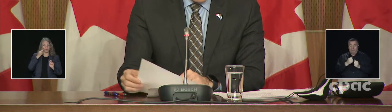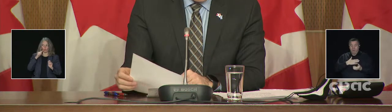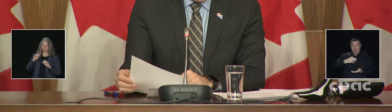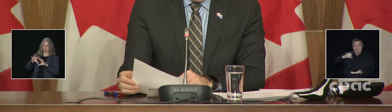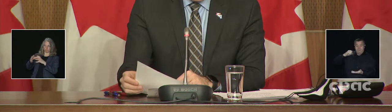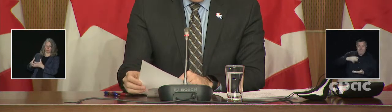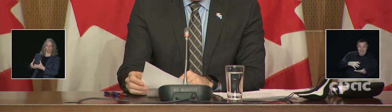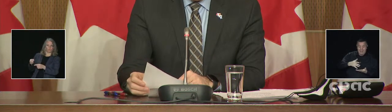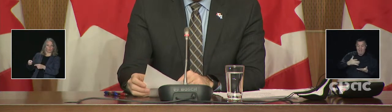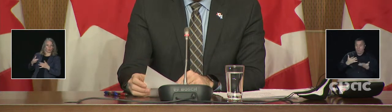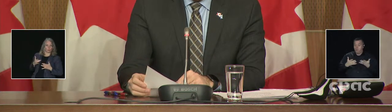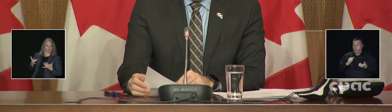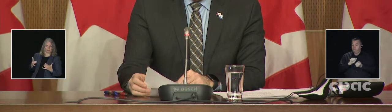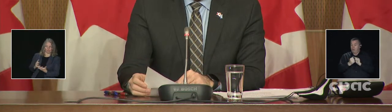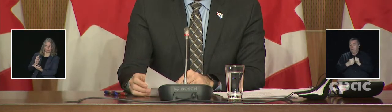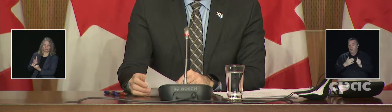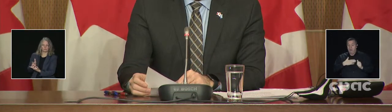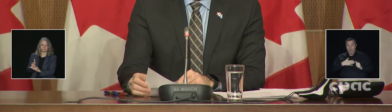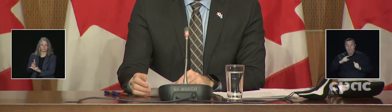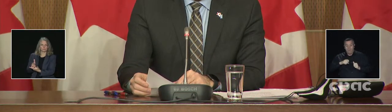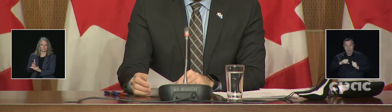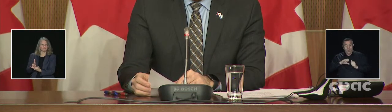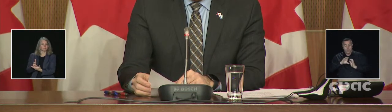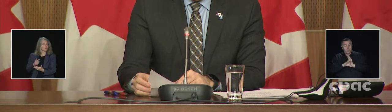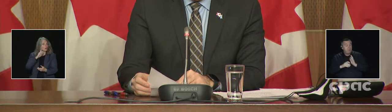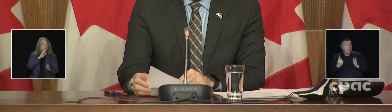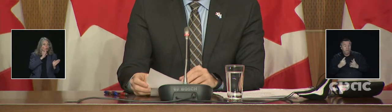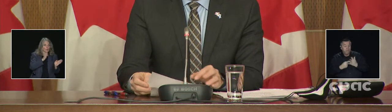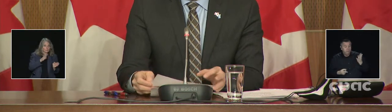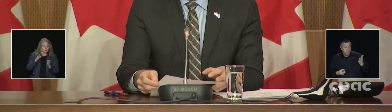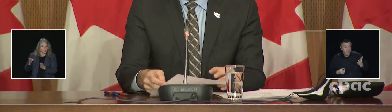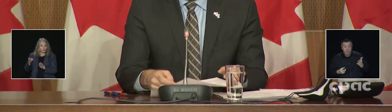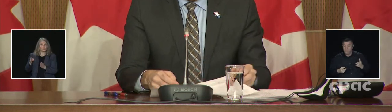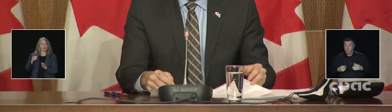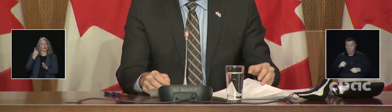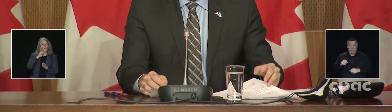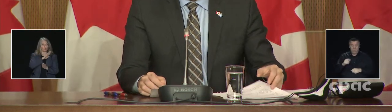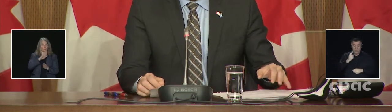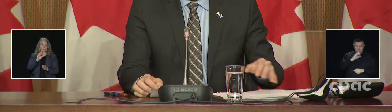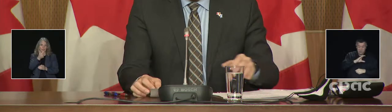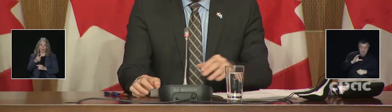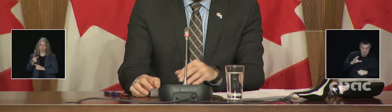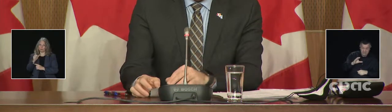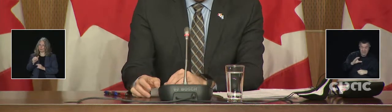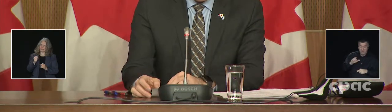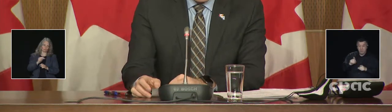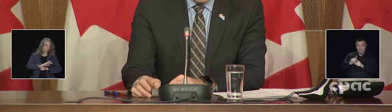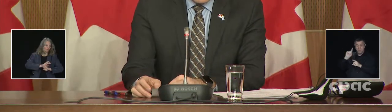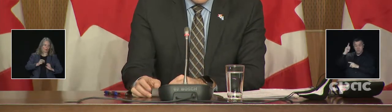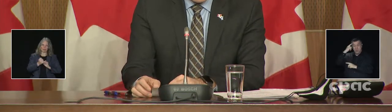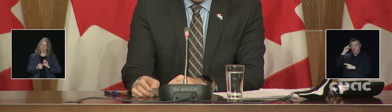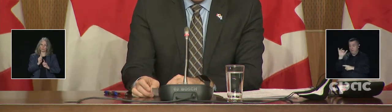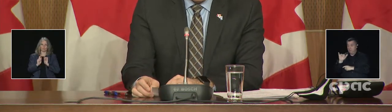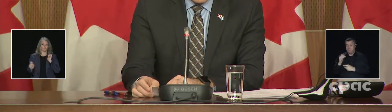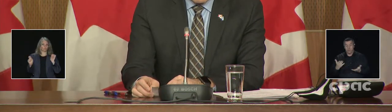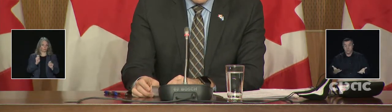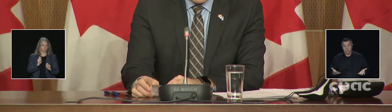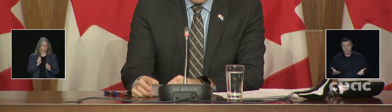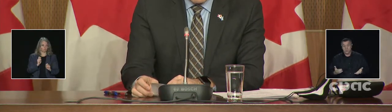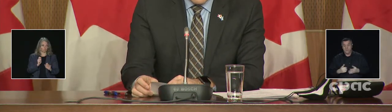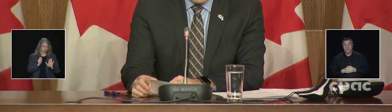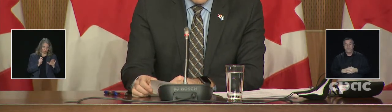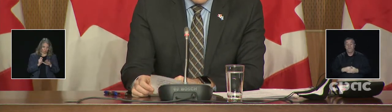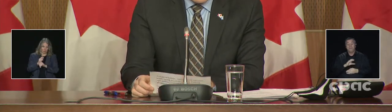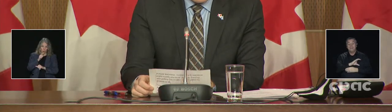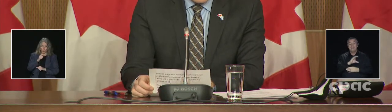moment. That goes both for individual Canadians and for their governments. Canadians who are thinking of